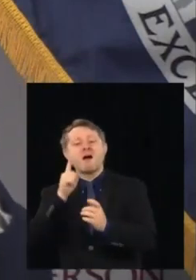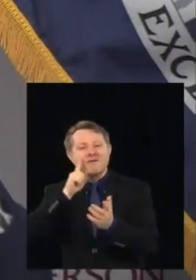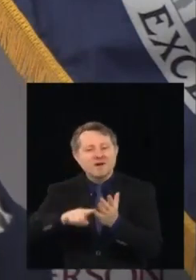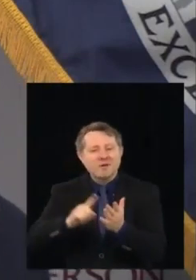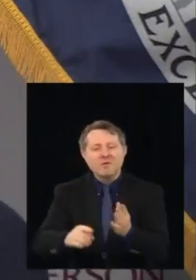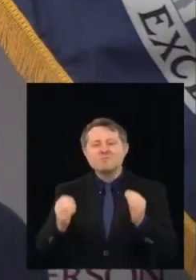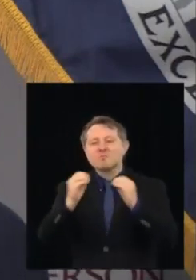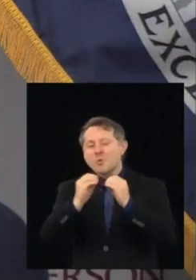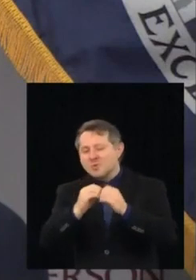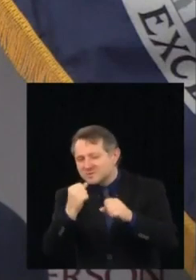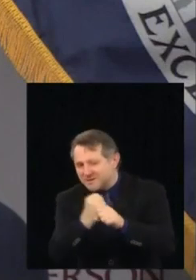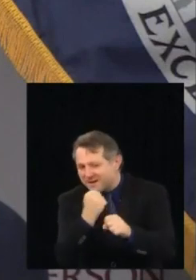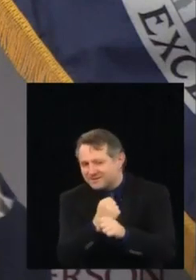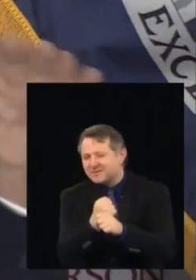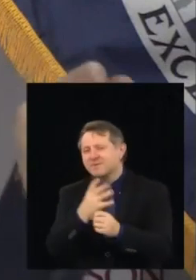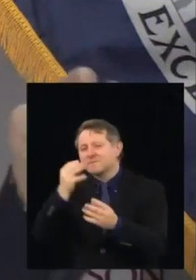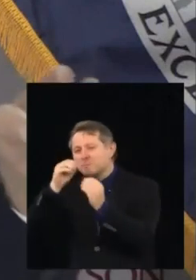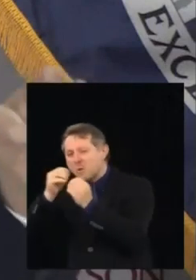more information,